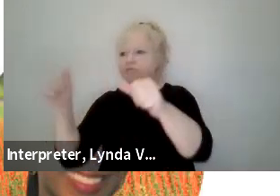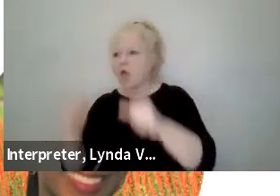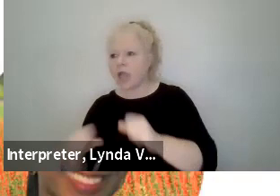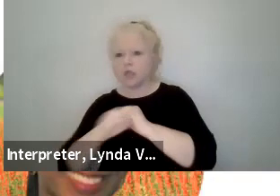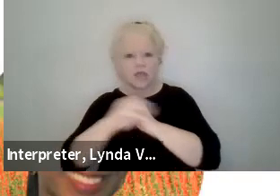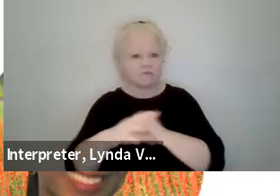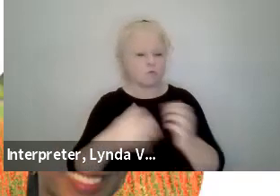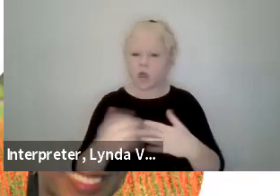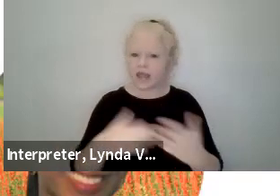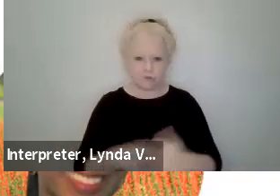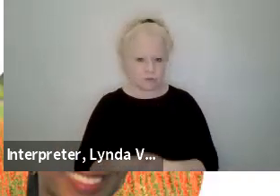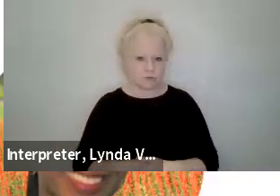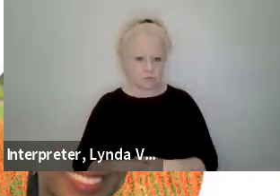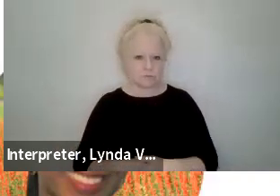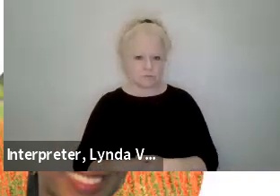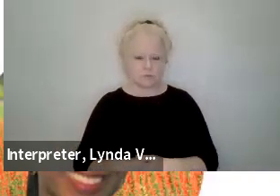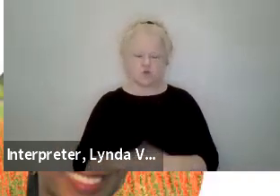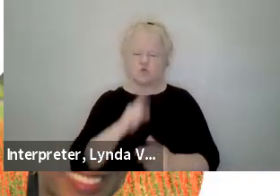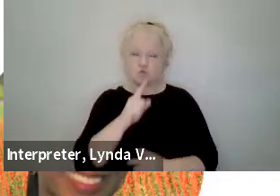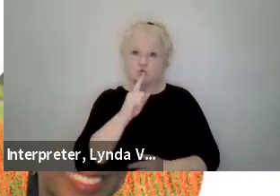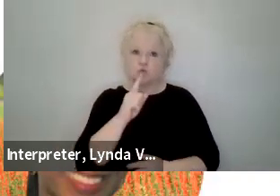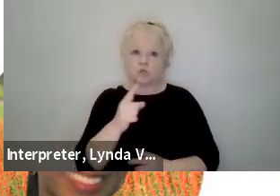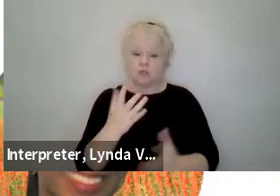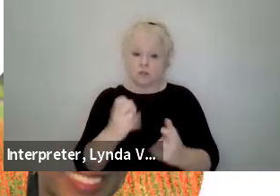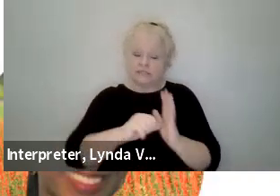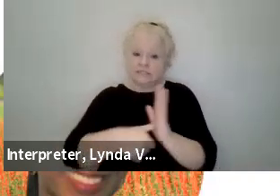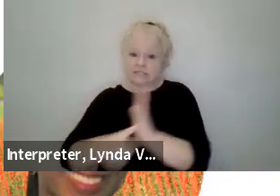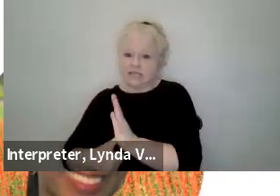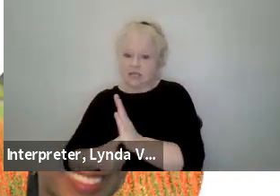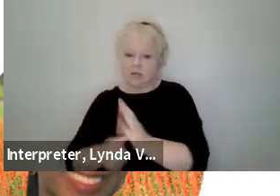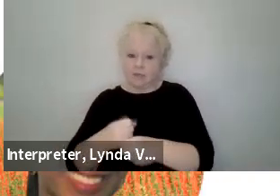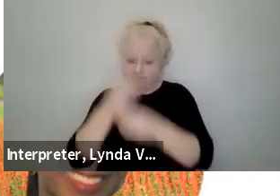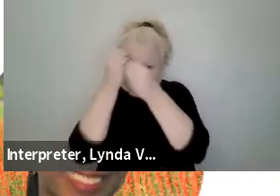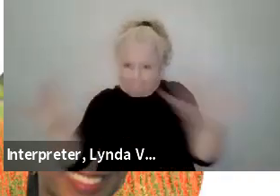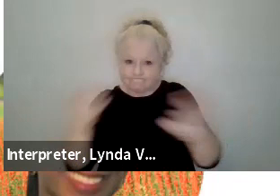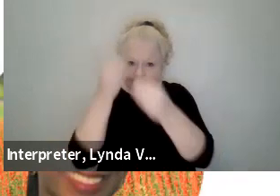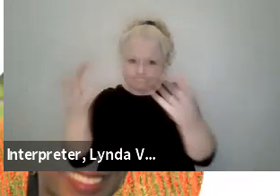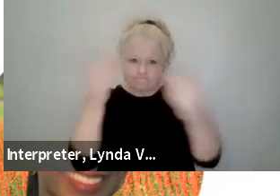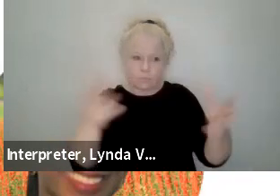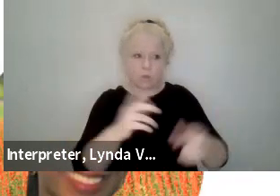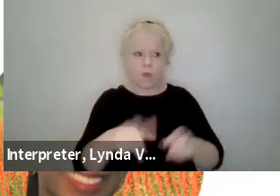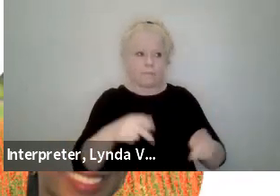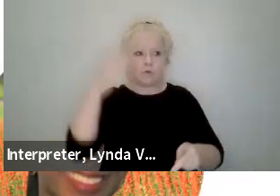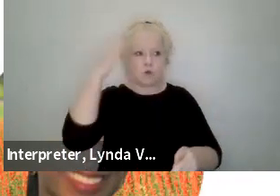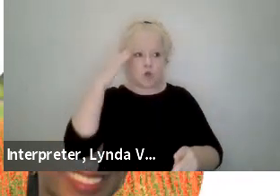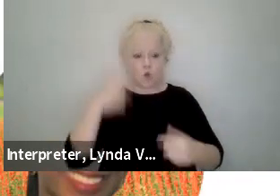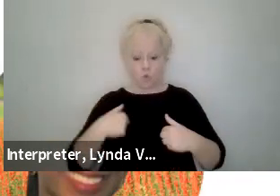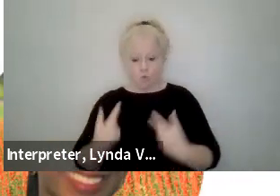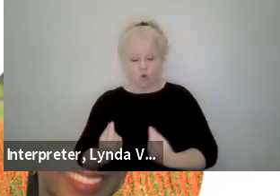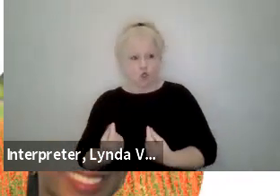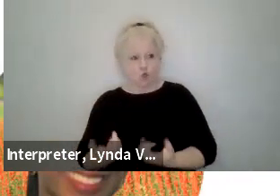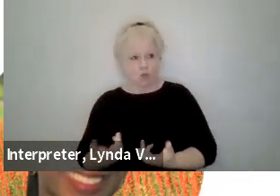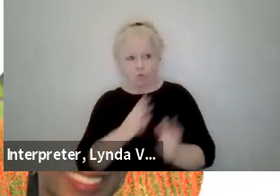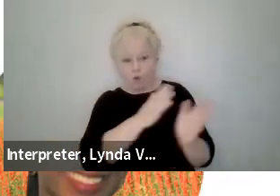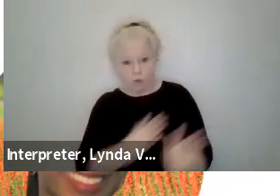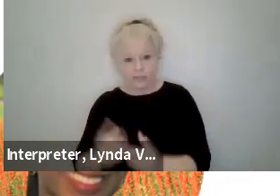We really, really, really want to get the message out there. We want everyone to know what we're doing and what we're